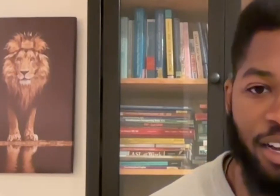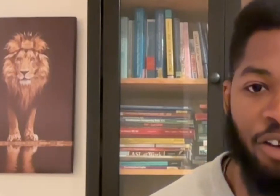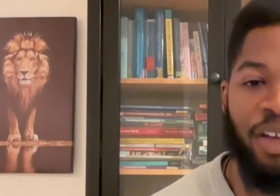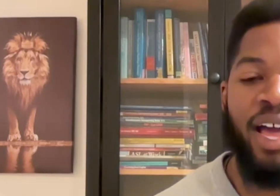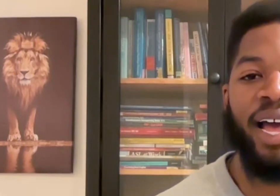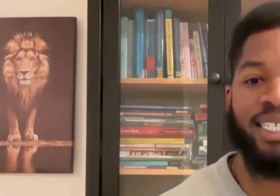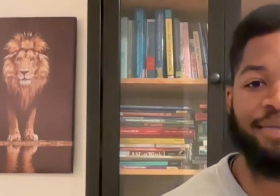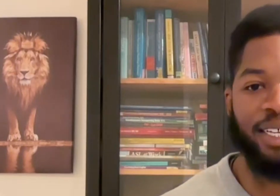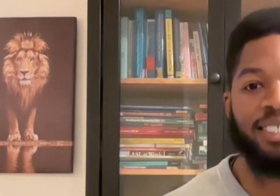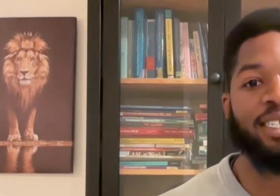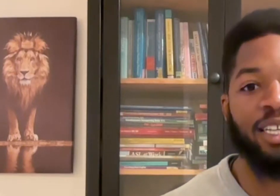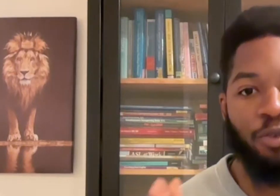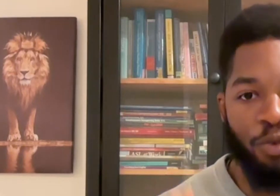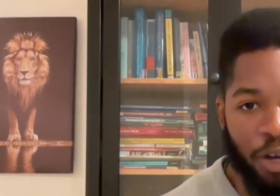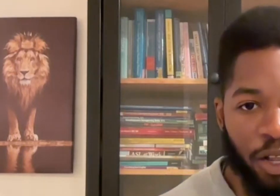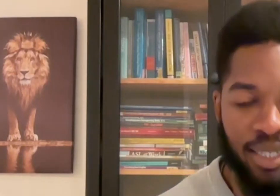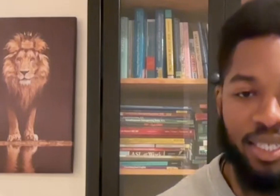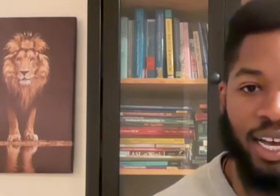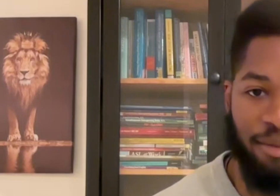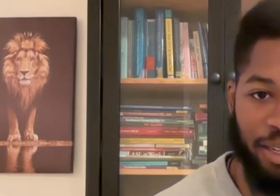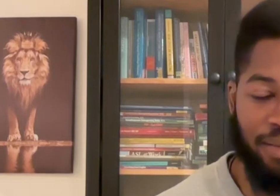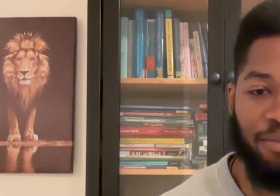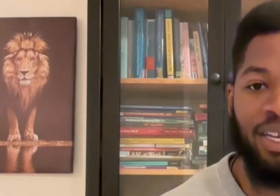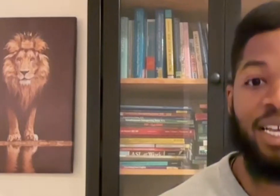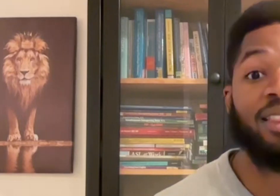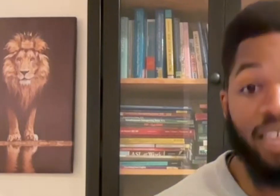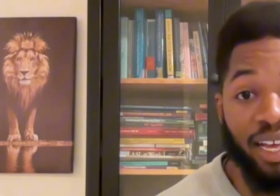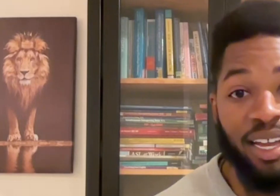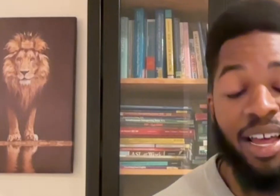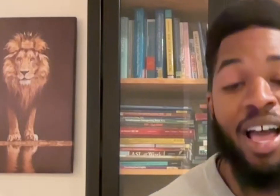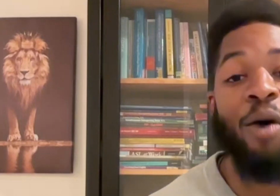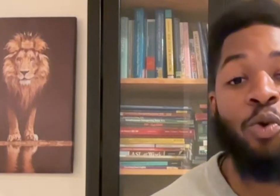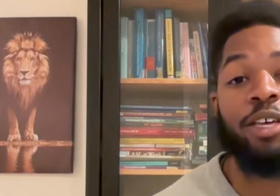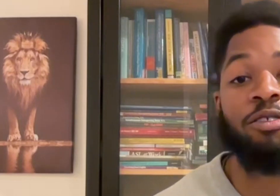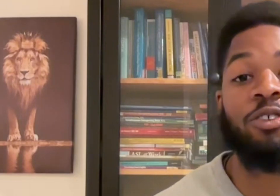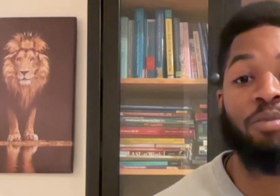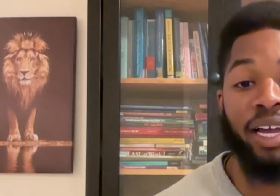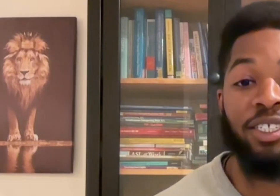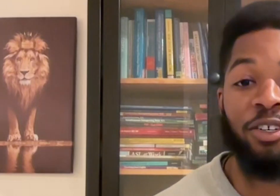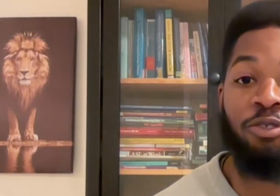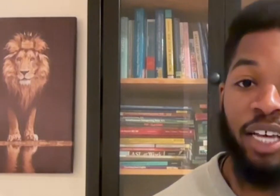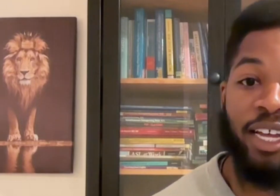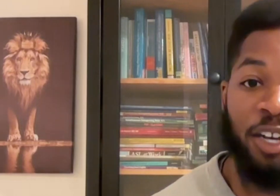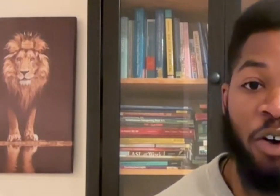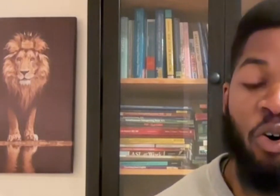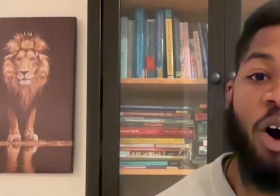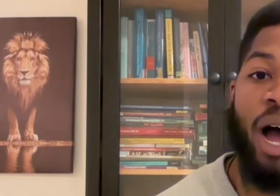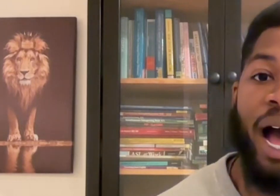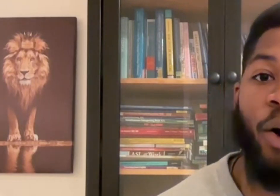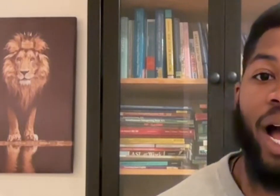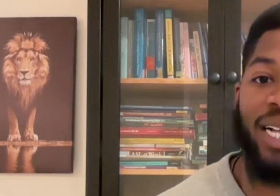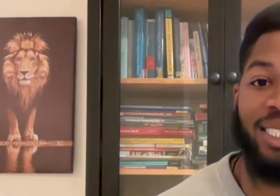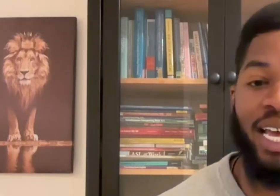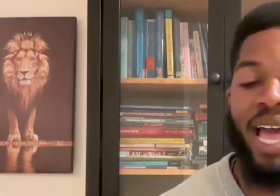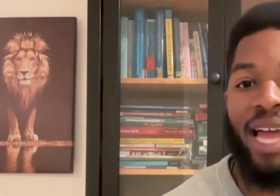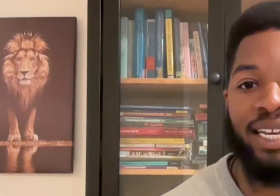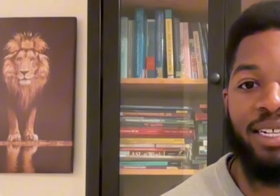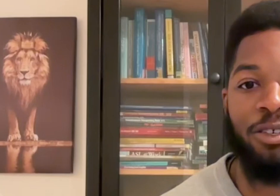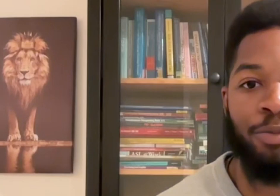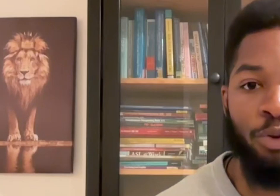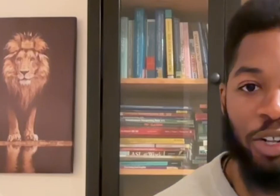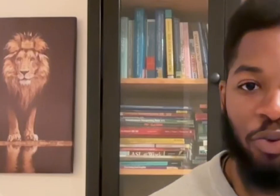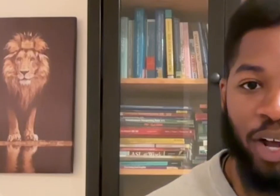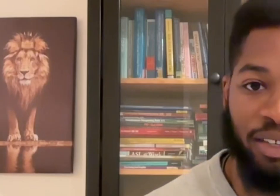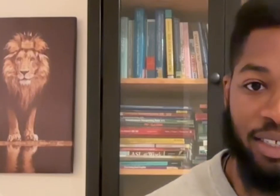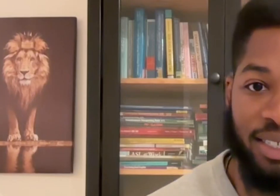put yourself as if this is a real assignment. Then I want you to make sure you take note on how I say I